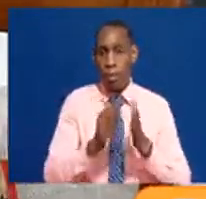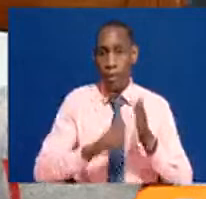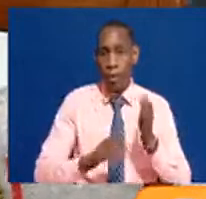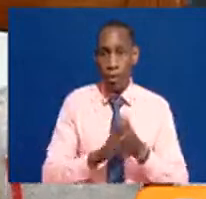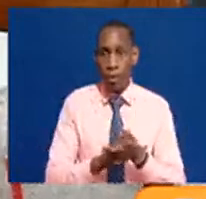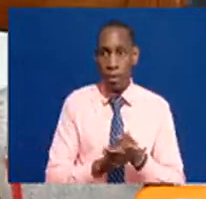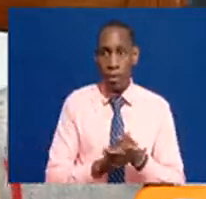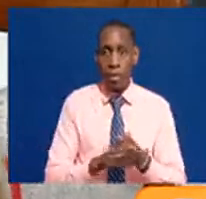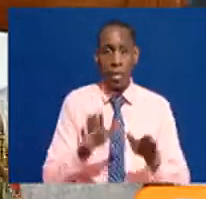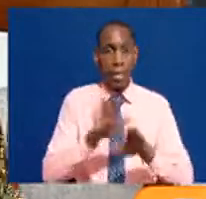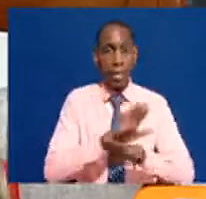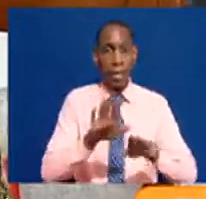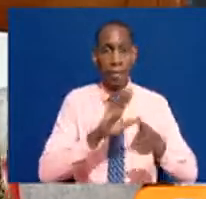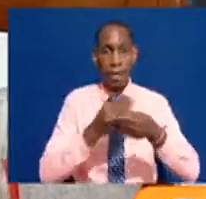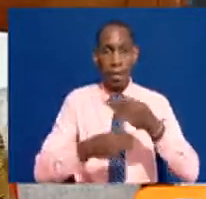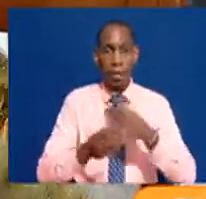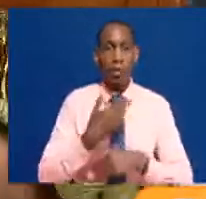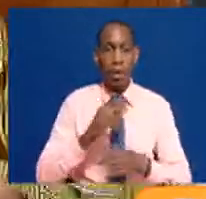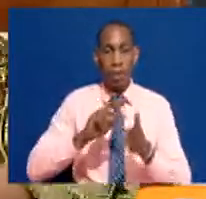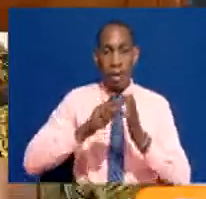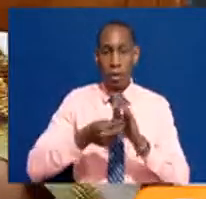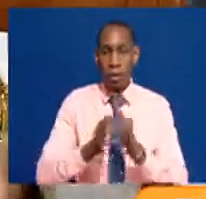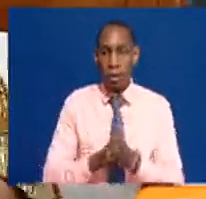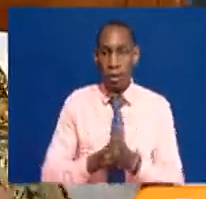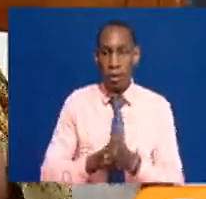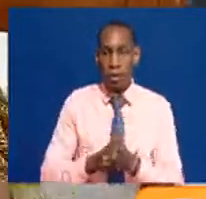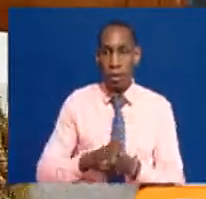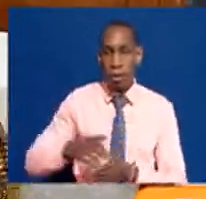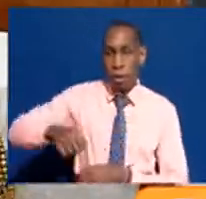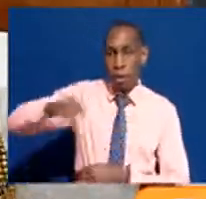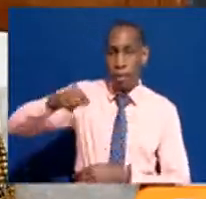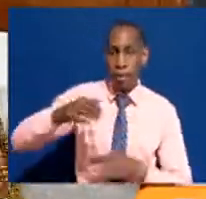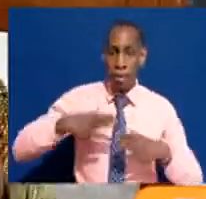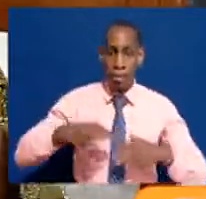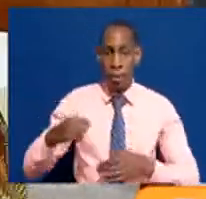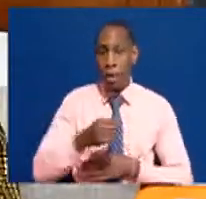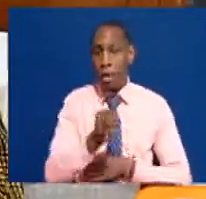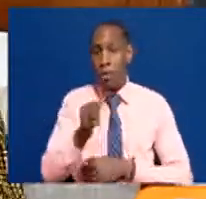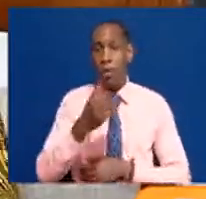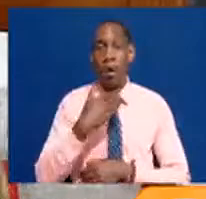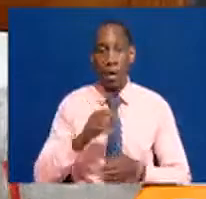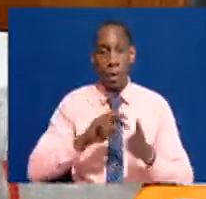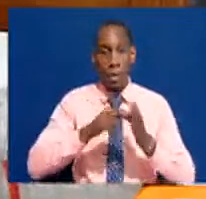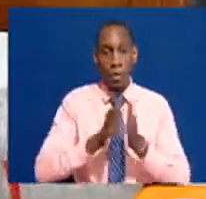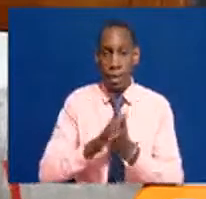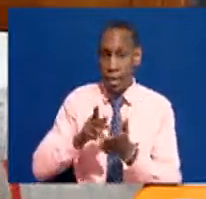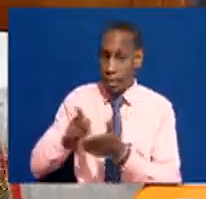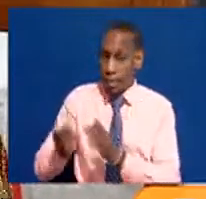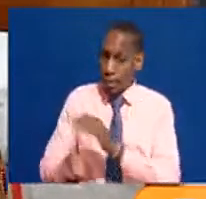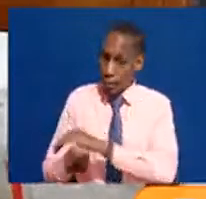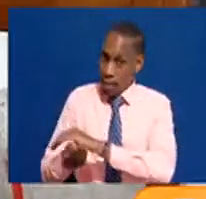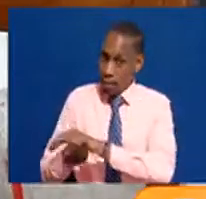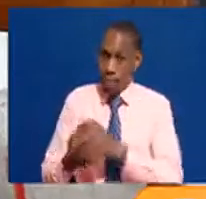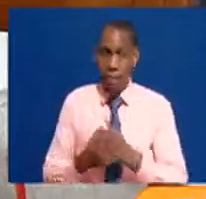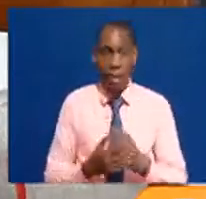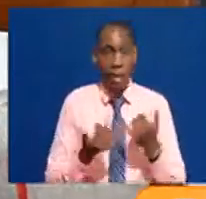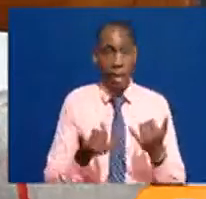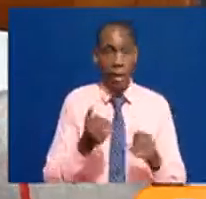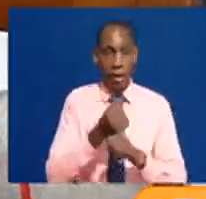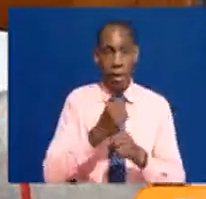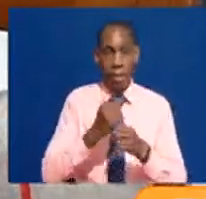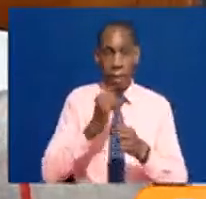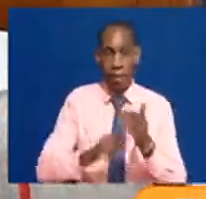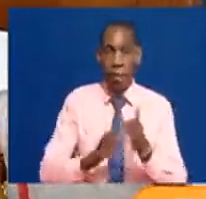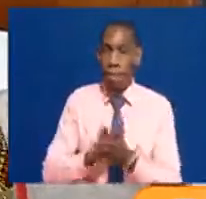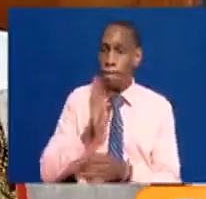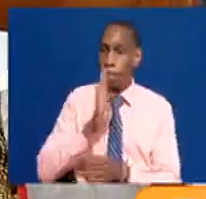sell everything. You want a contract, there are these briefcase guys who are walking around saying, you want this contract, pay me this. So this is what makes the debt